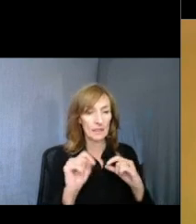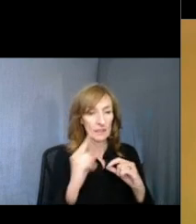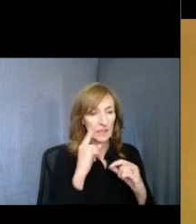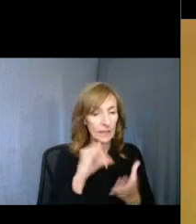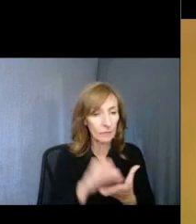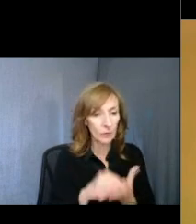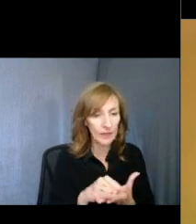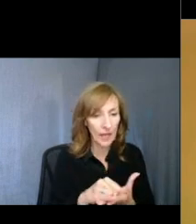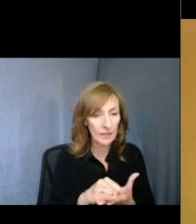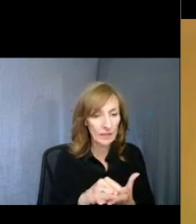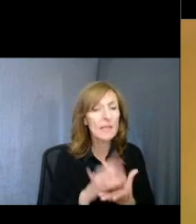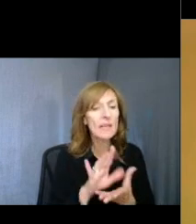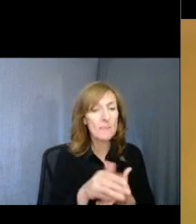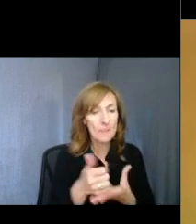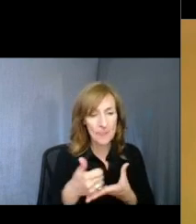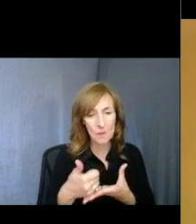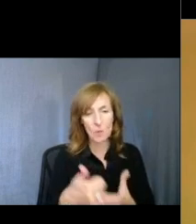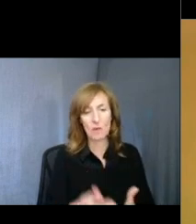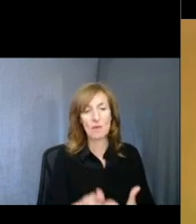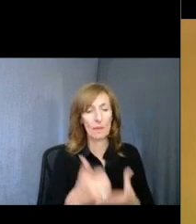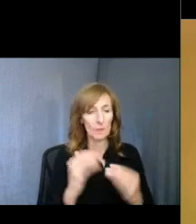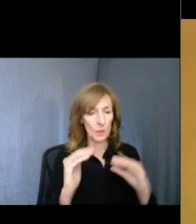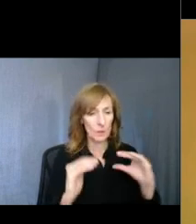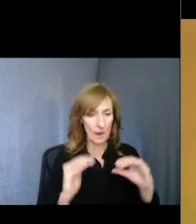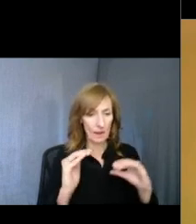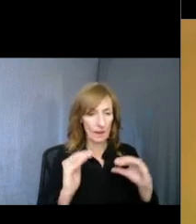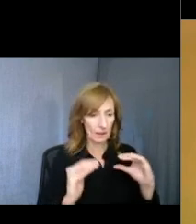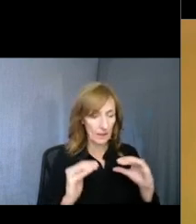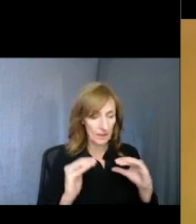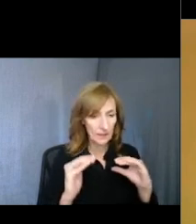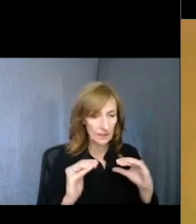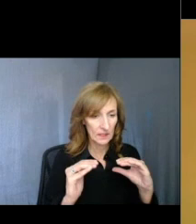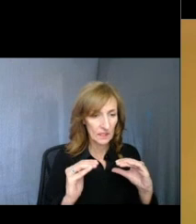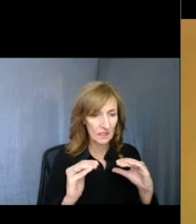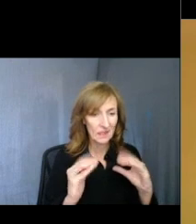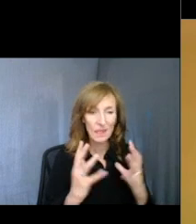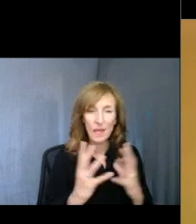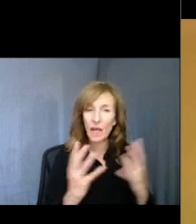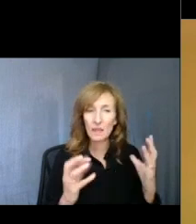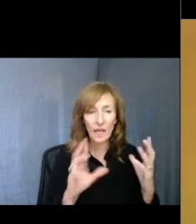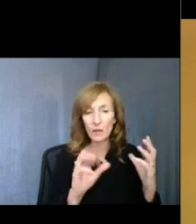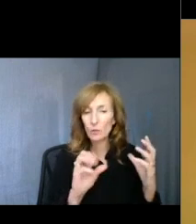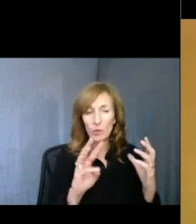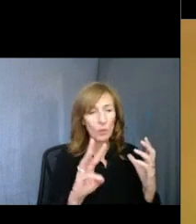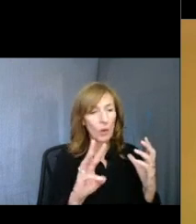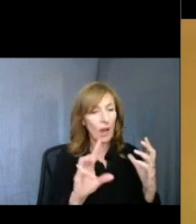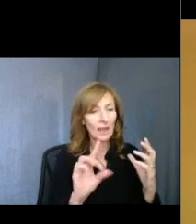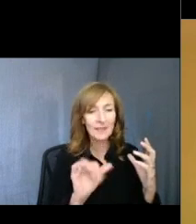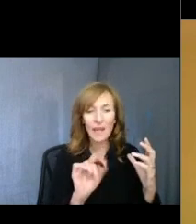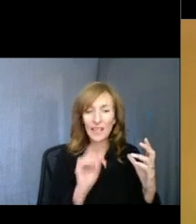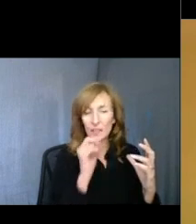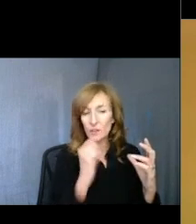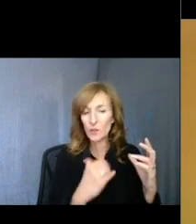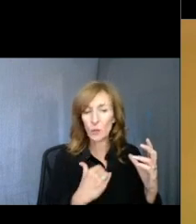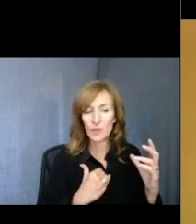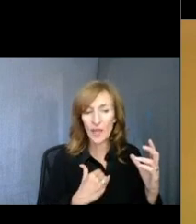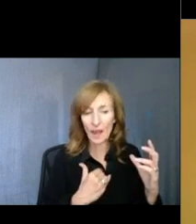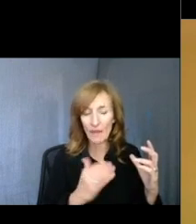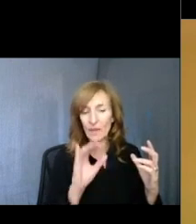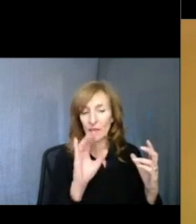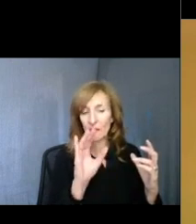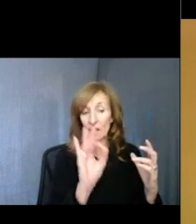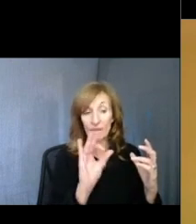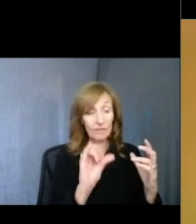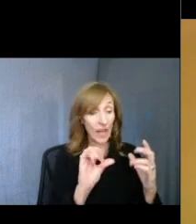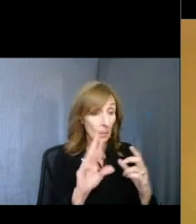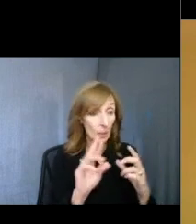they will help you balance, because again, a lot of raw diets don't have fiber in them. Typically, but you can add that,